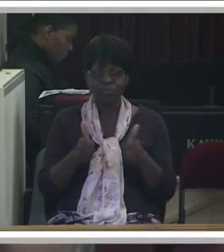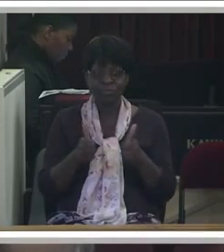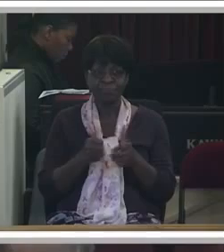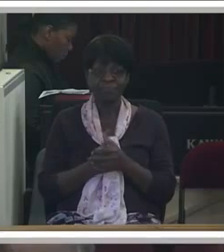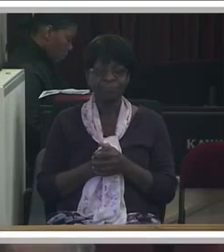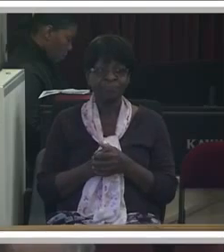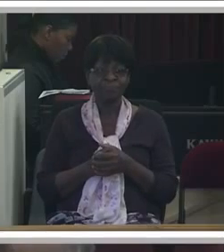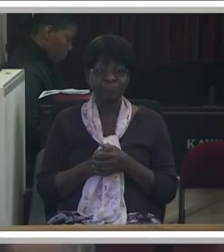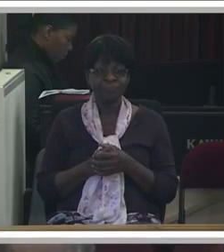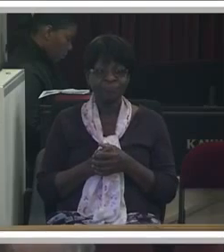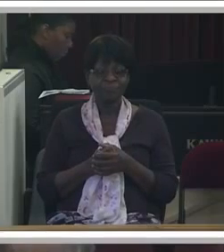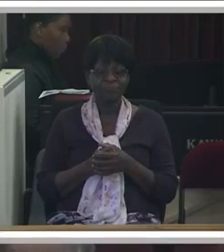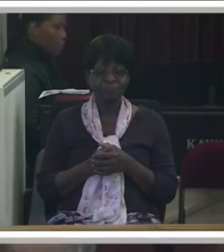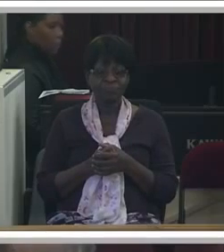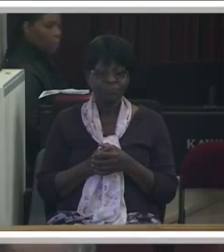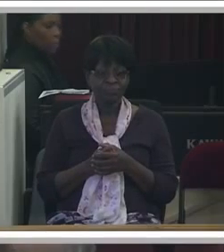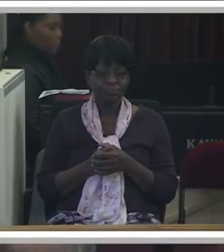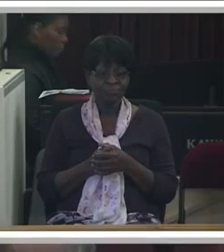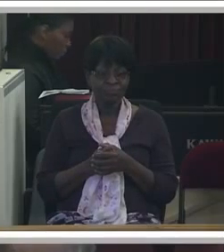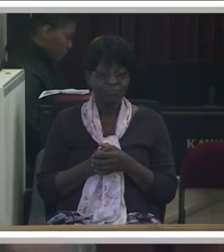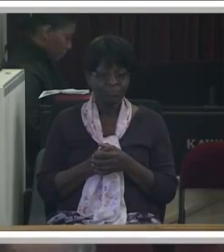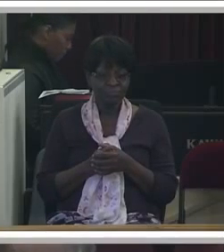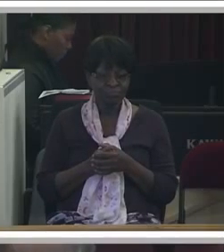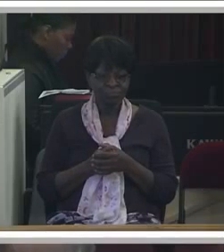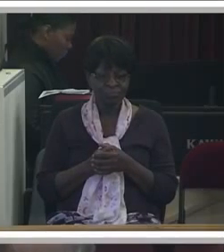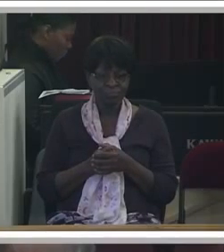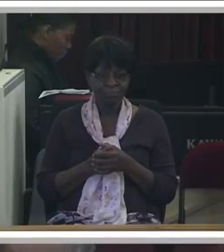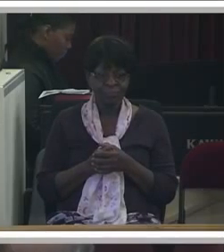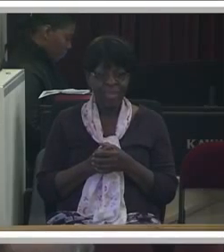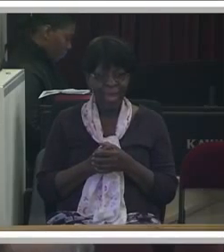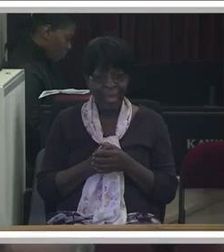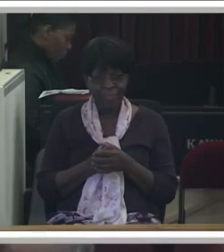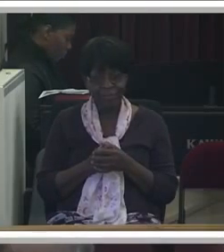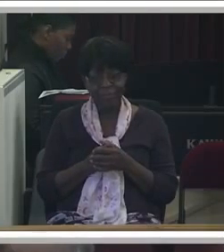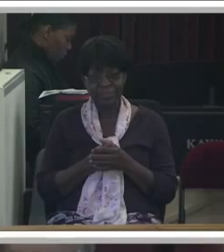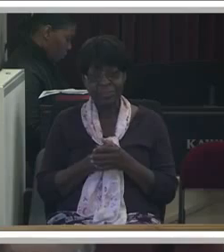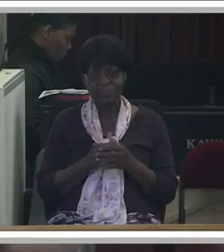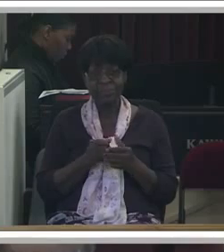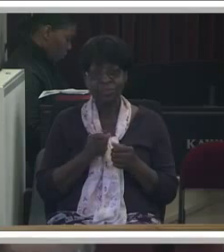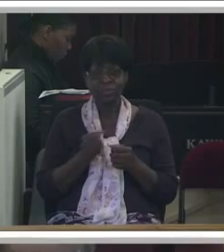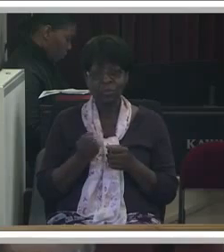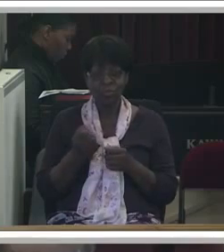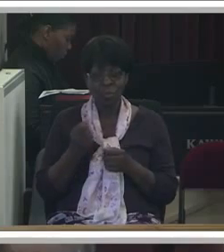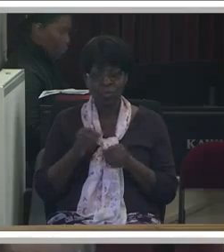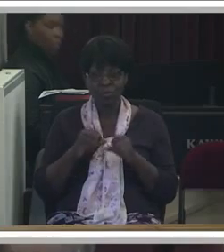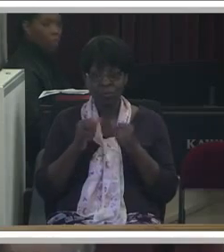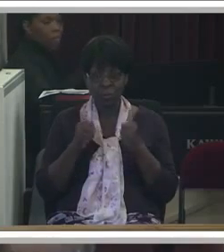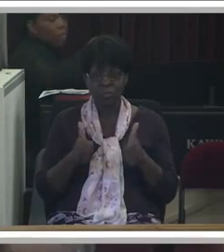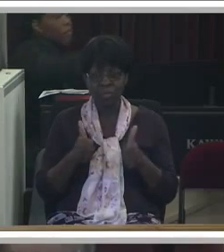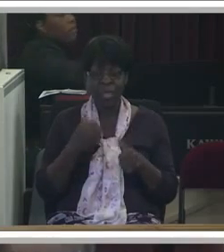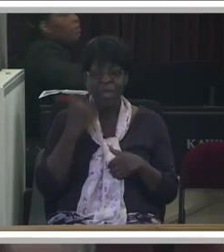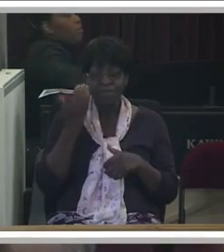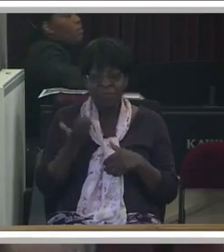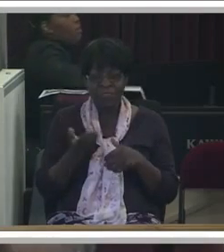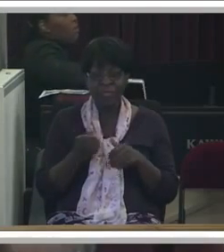when he created, when he was finished, created, he said, And it was good. And